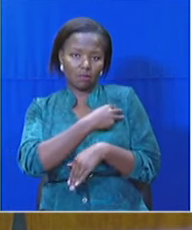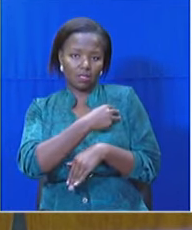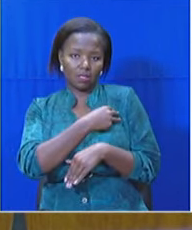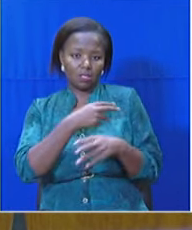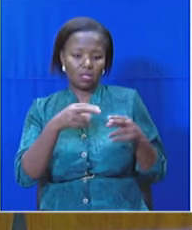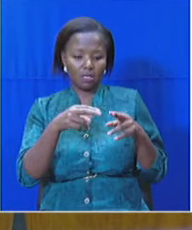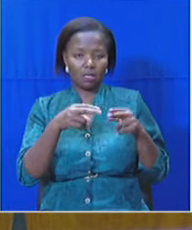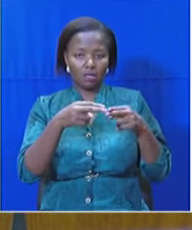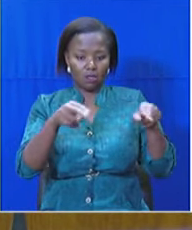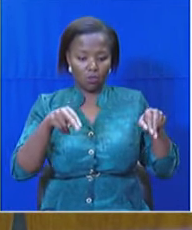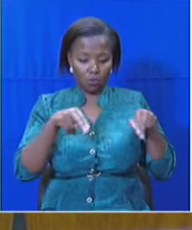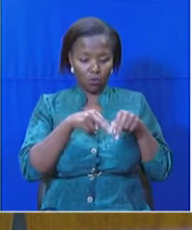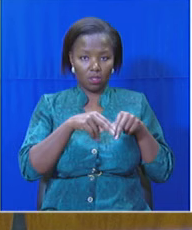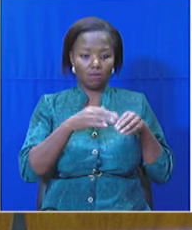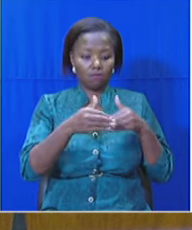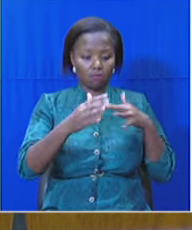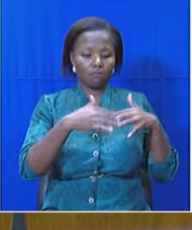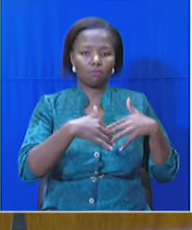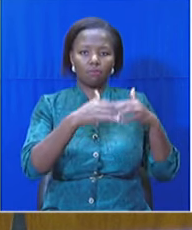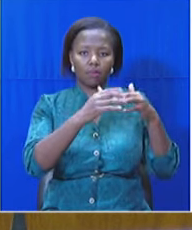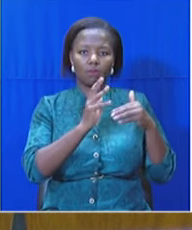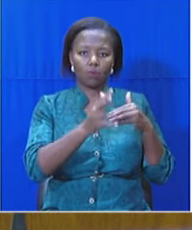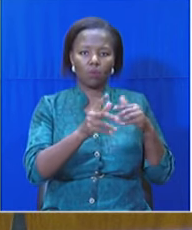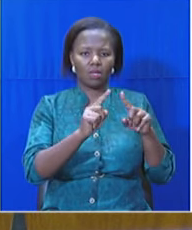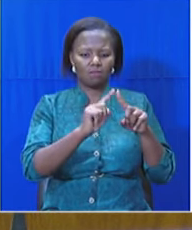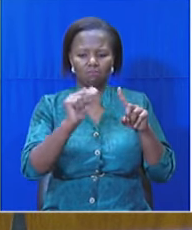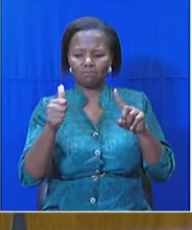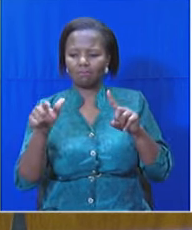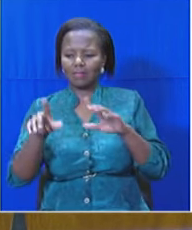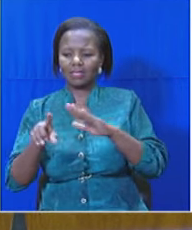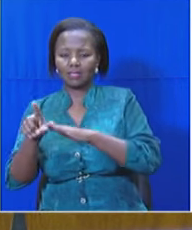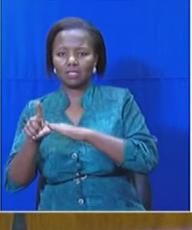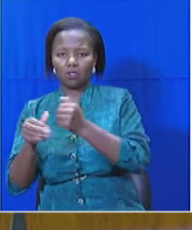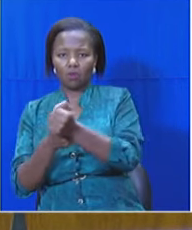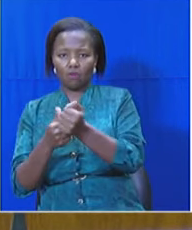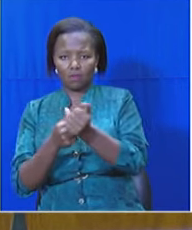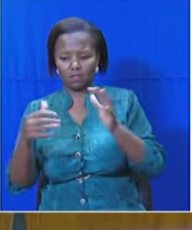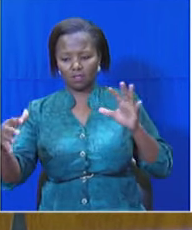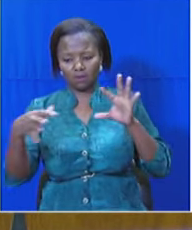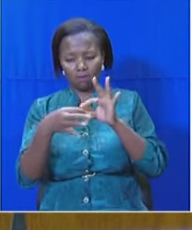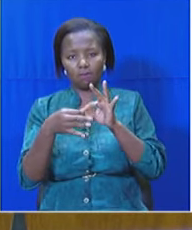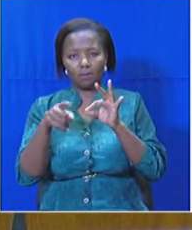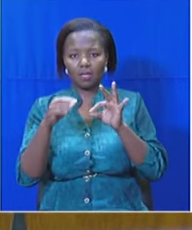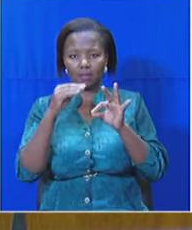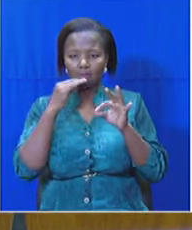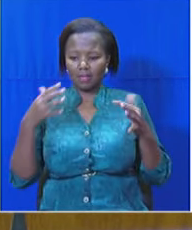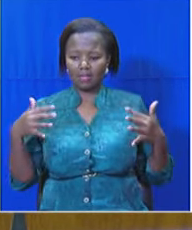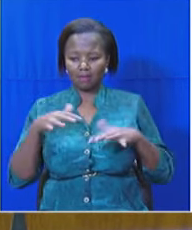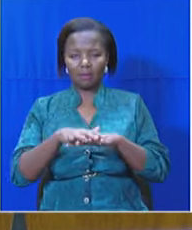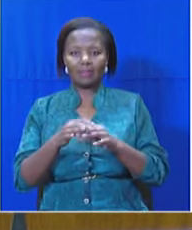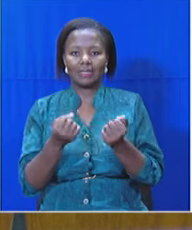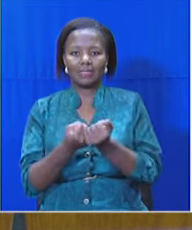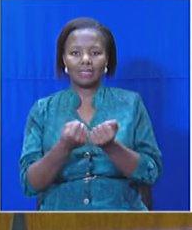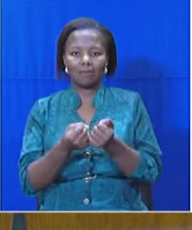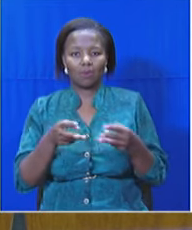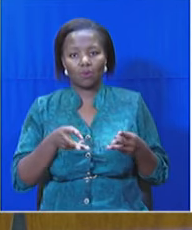management unit with satellite district offices will be established as an implementation support mechanism. In